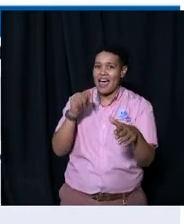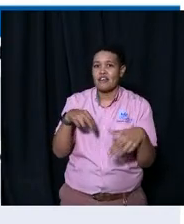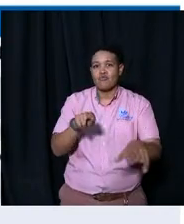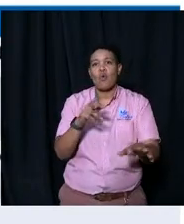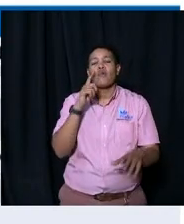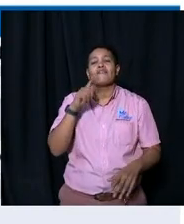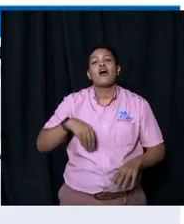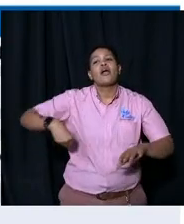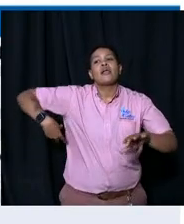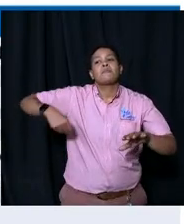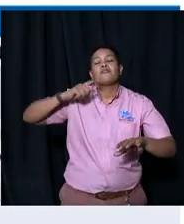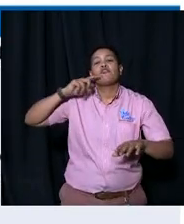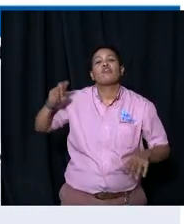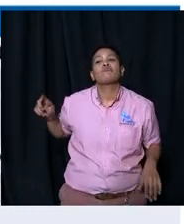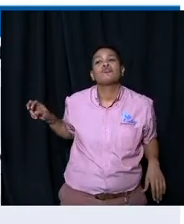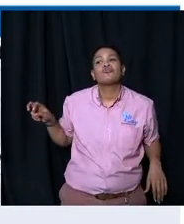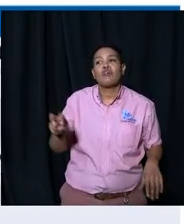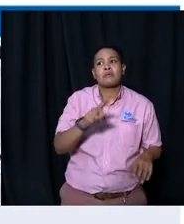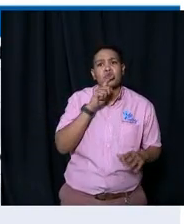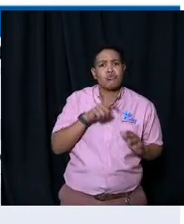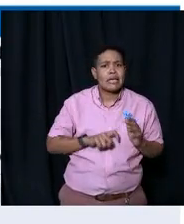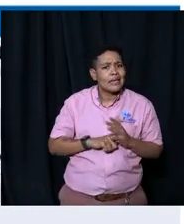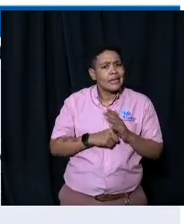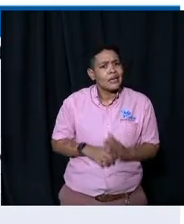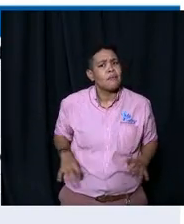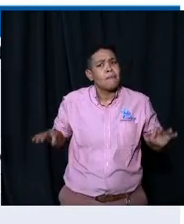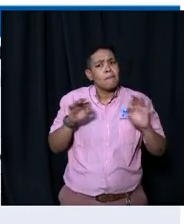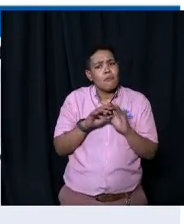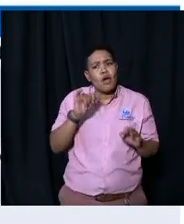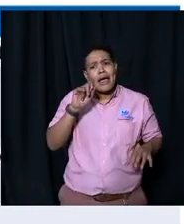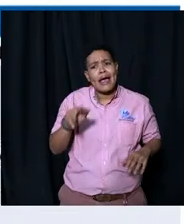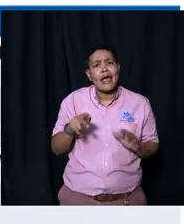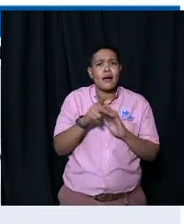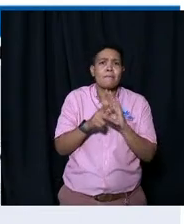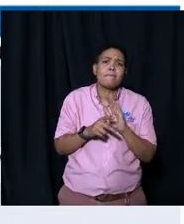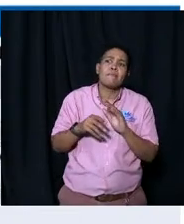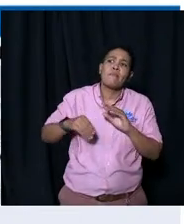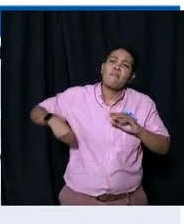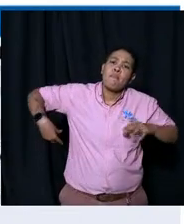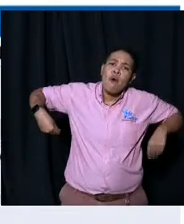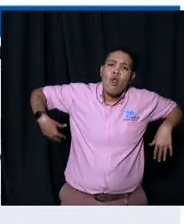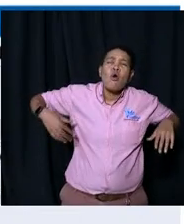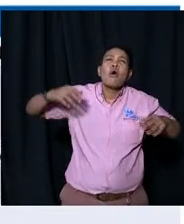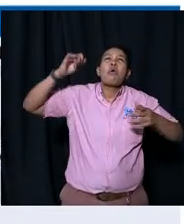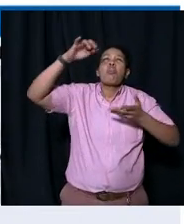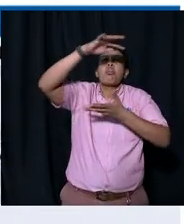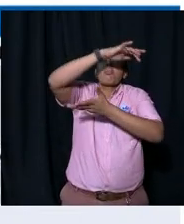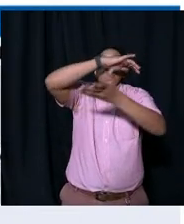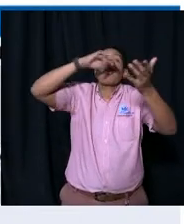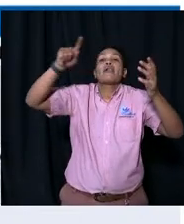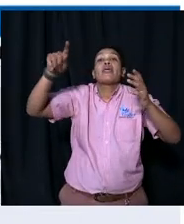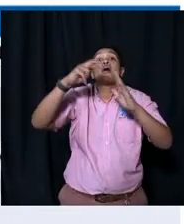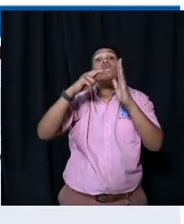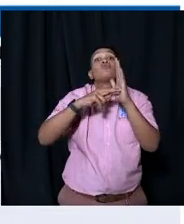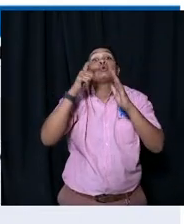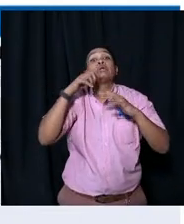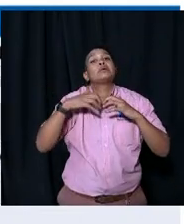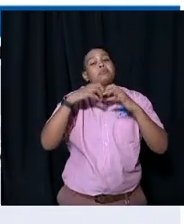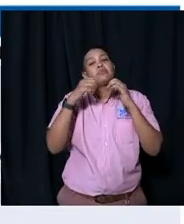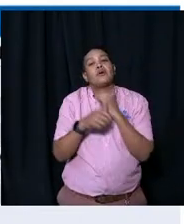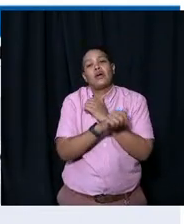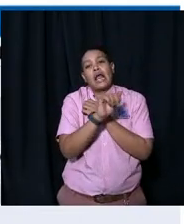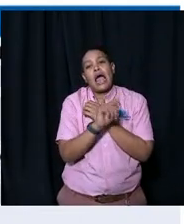from the transport sector is a key source of air pollution, so and their regulations were recently promulgated under that